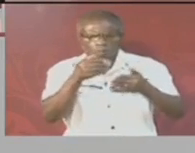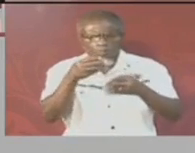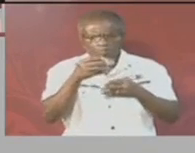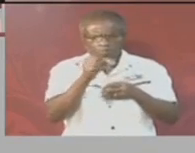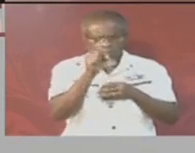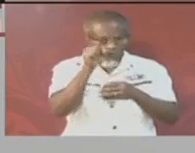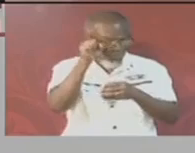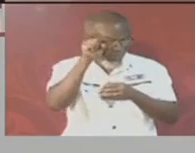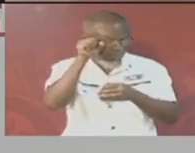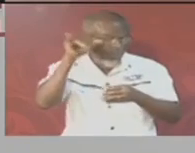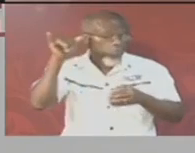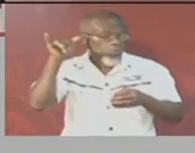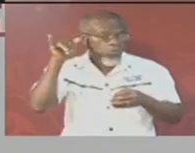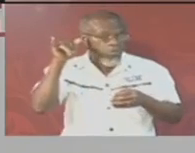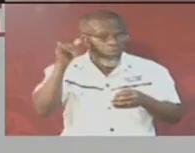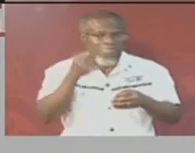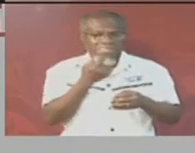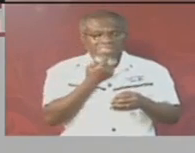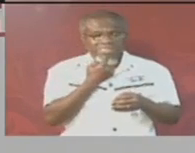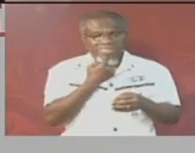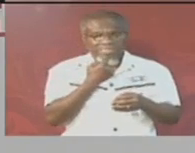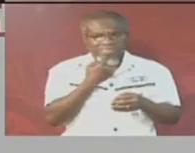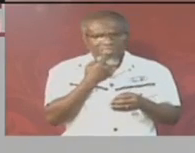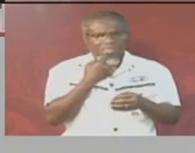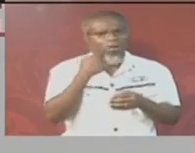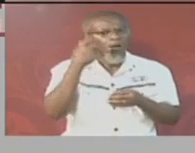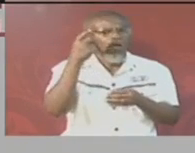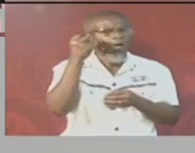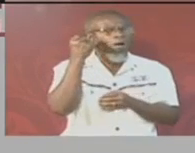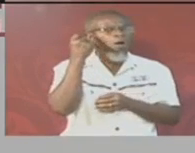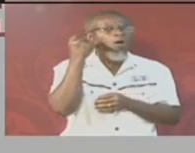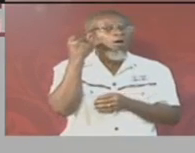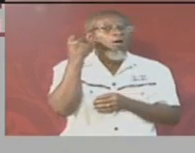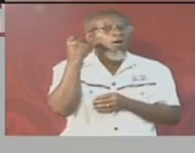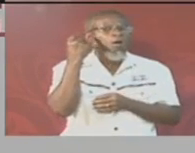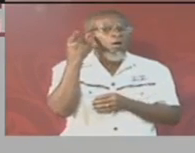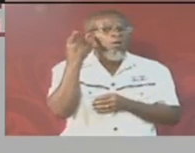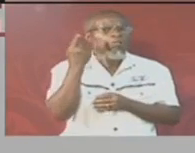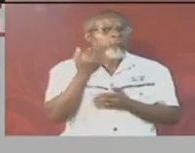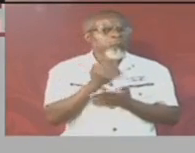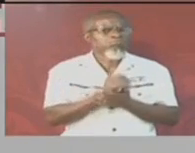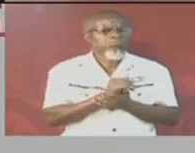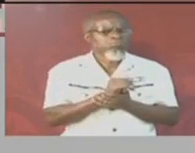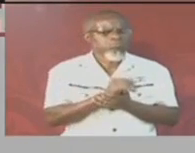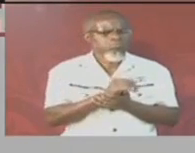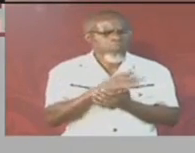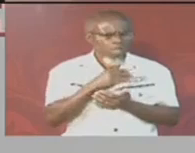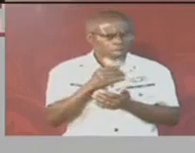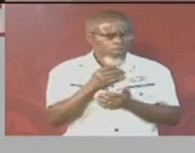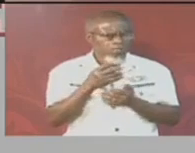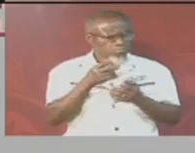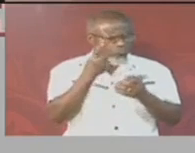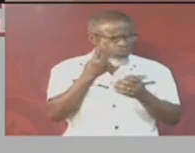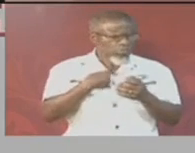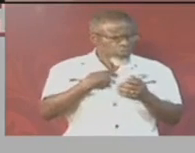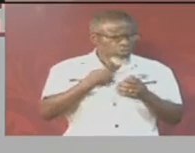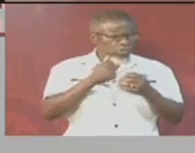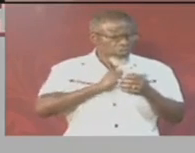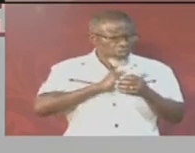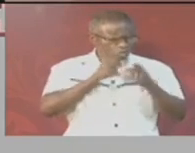Young, I came to understand, and even before that as an observer in the national